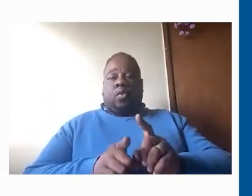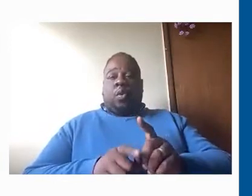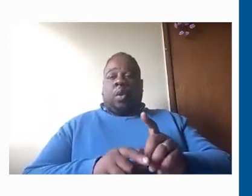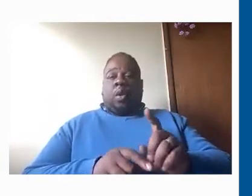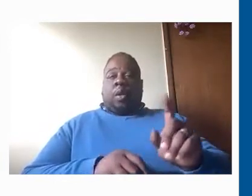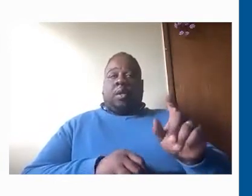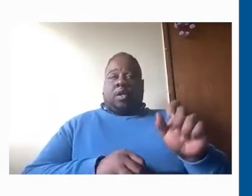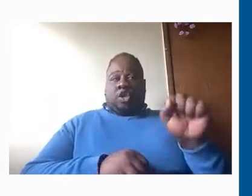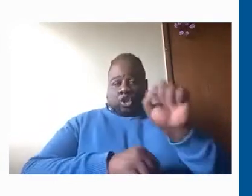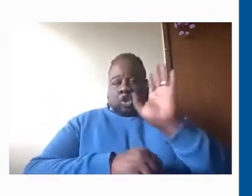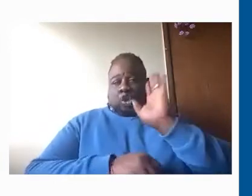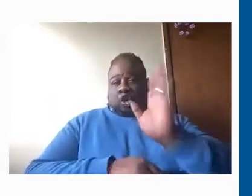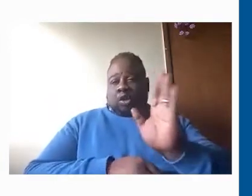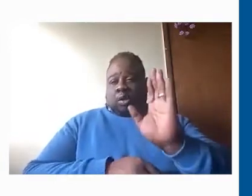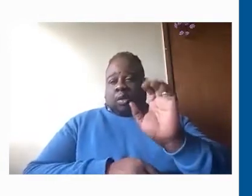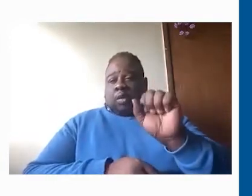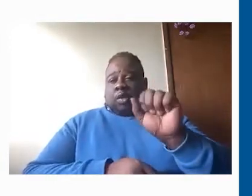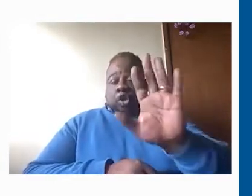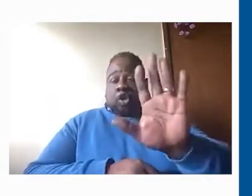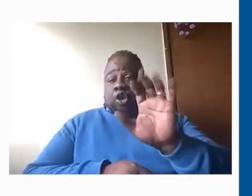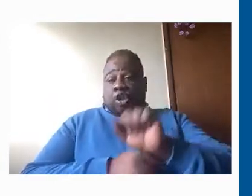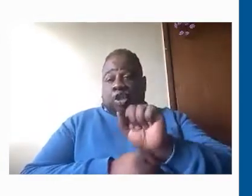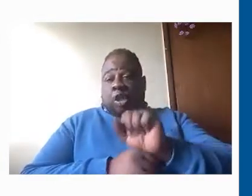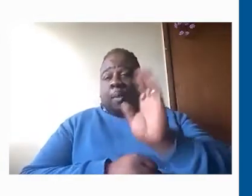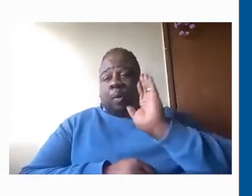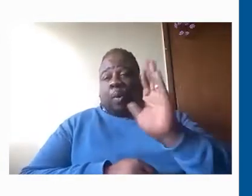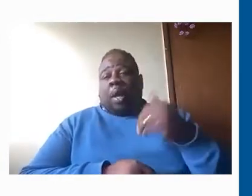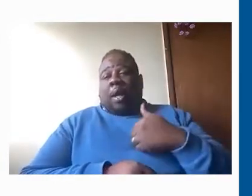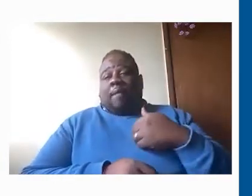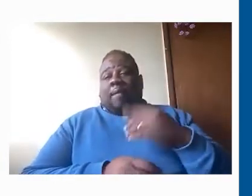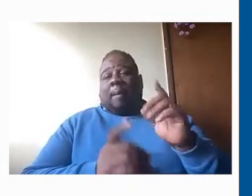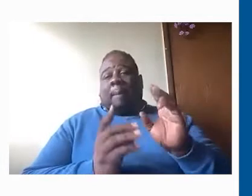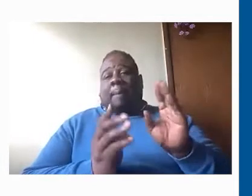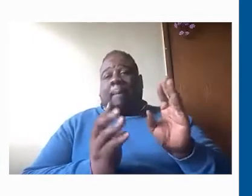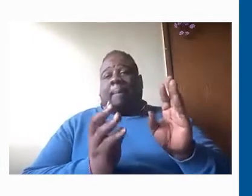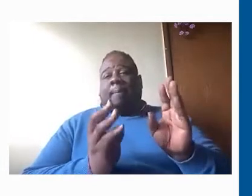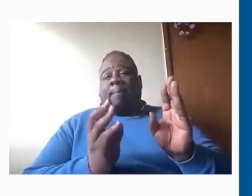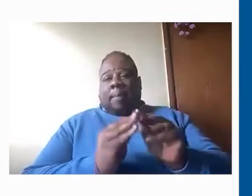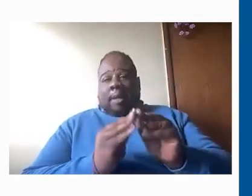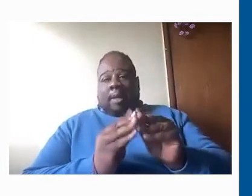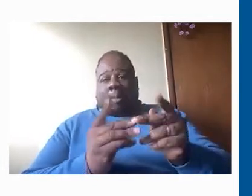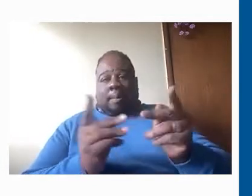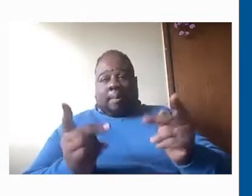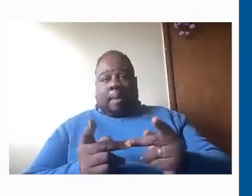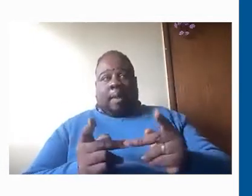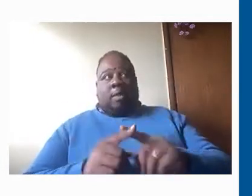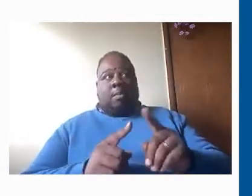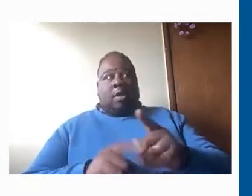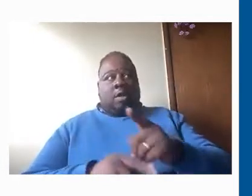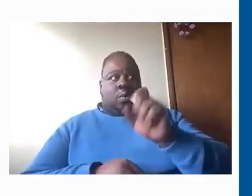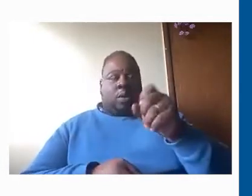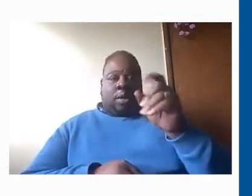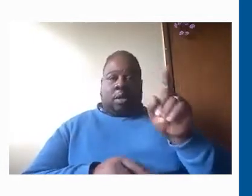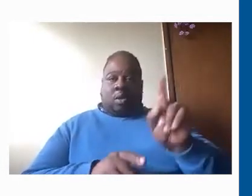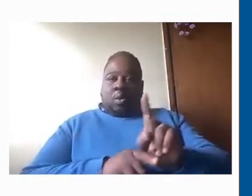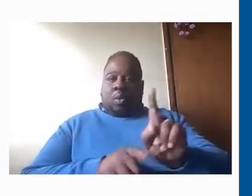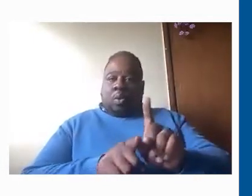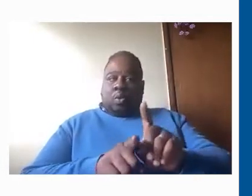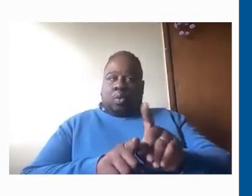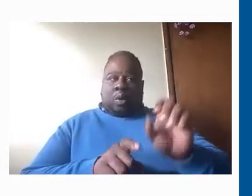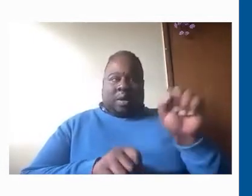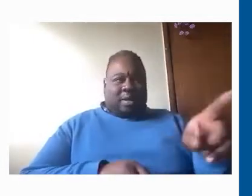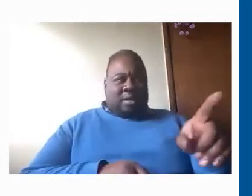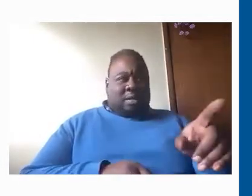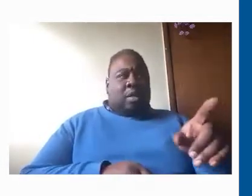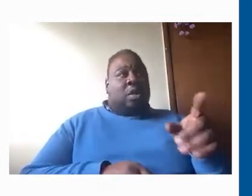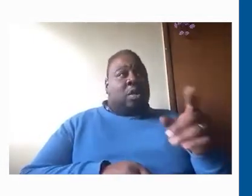but again, it's also important to think, maybe speaking to them, see like what's the backup location that we're going to meet if that first meeting place is